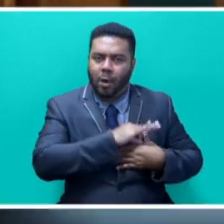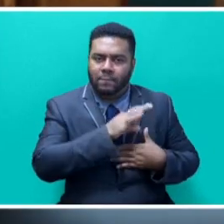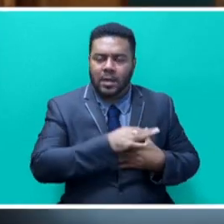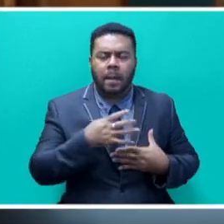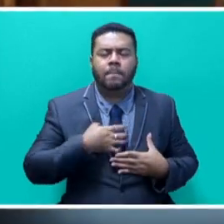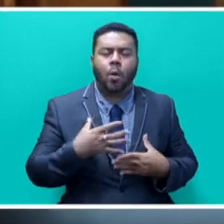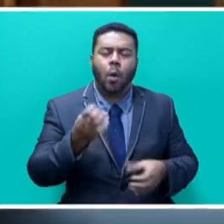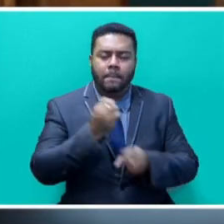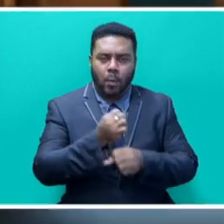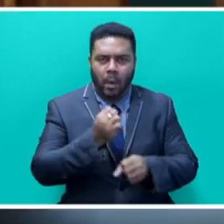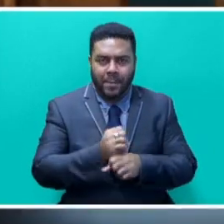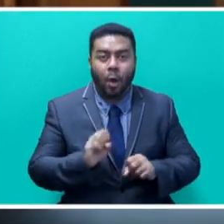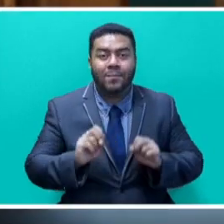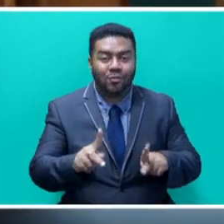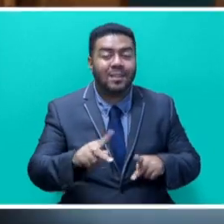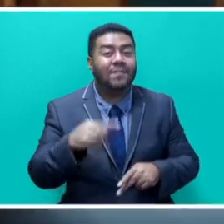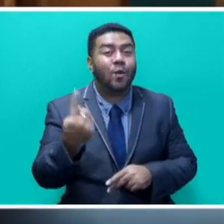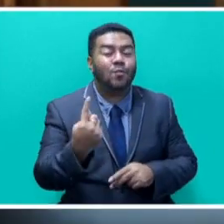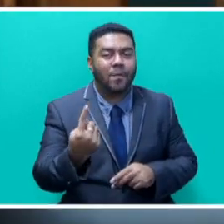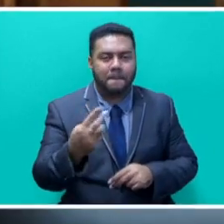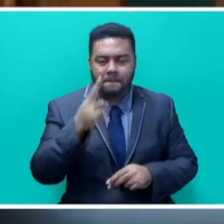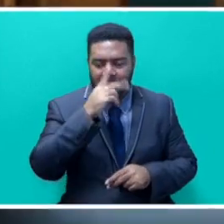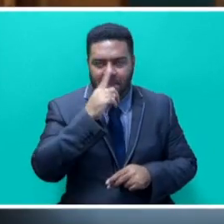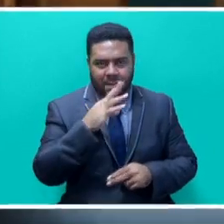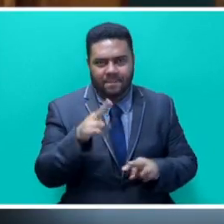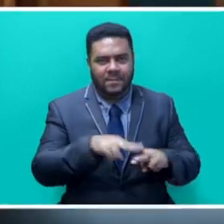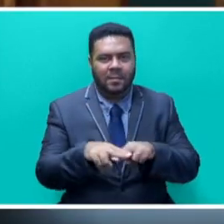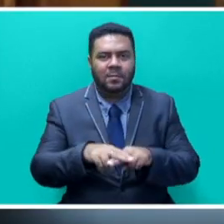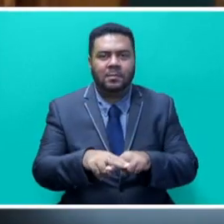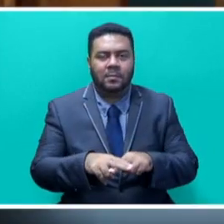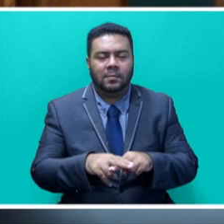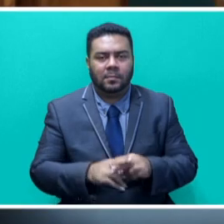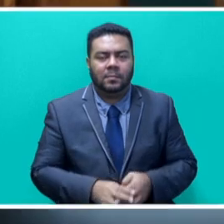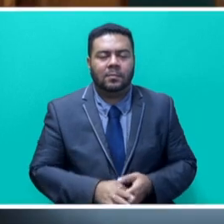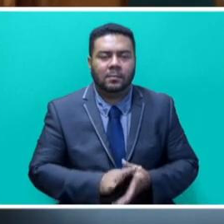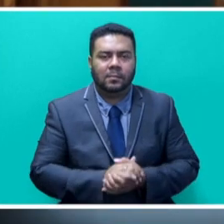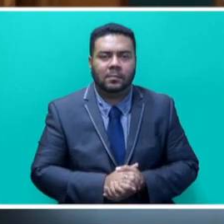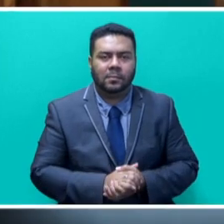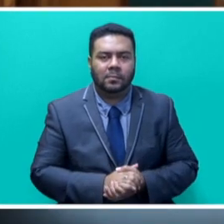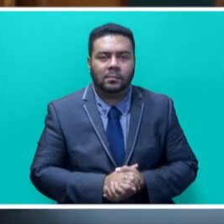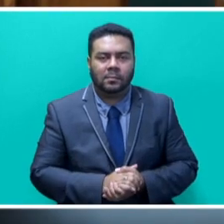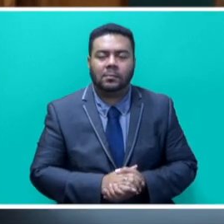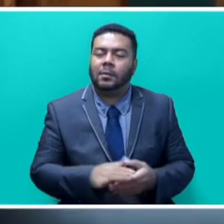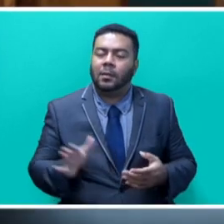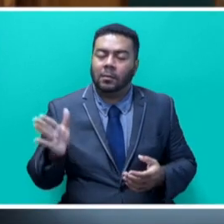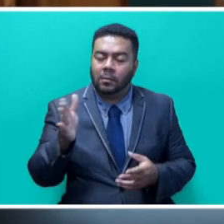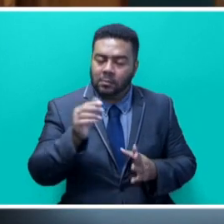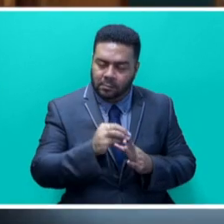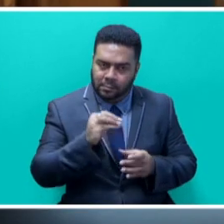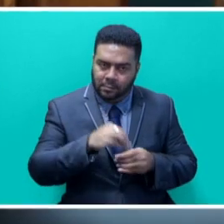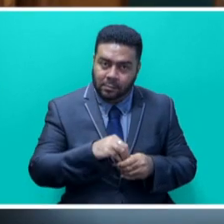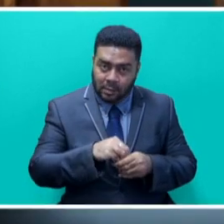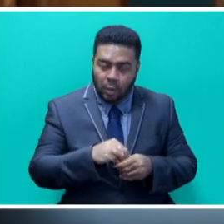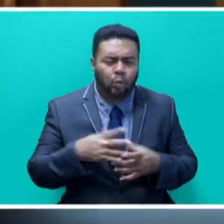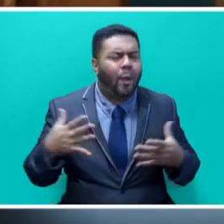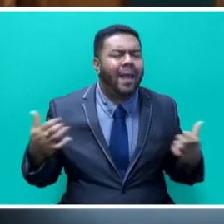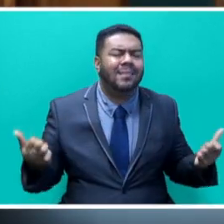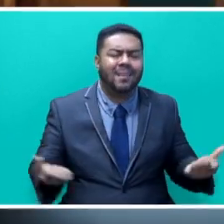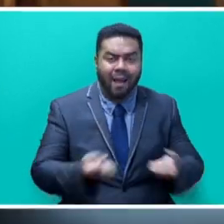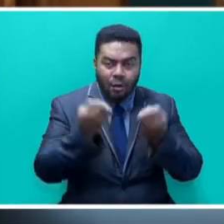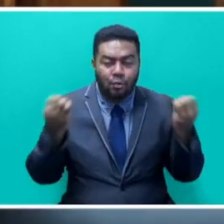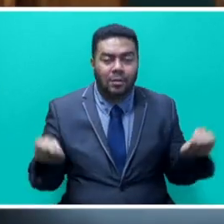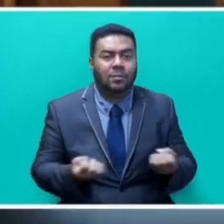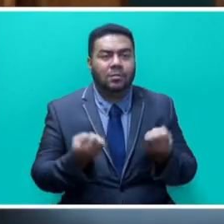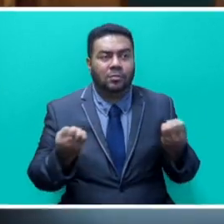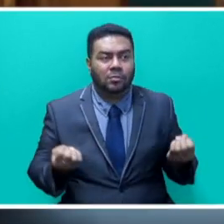Fijians. Government's tax initiatives and duty concessions are also intended to encourage the industry to